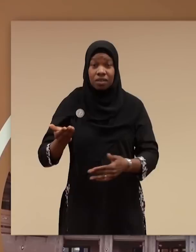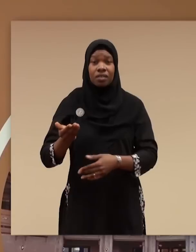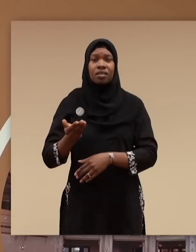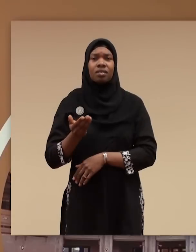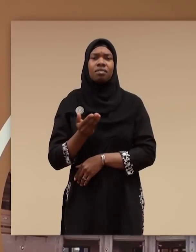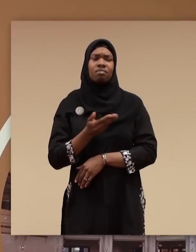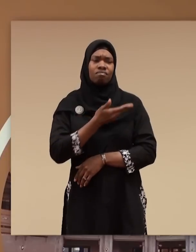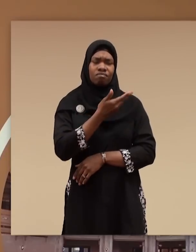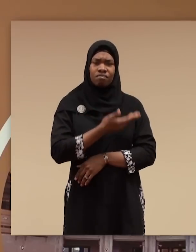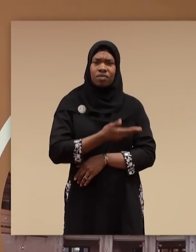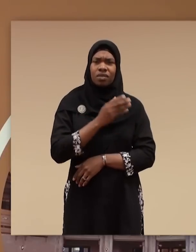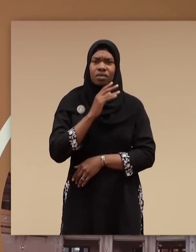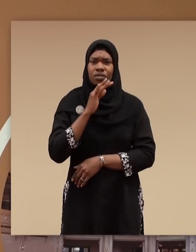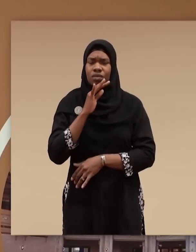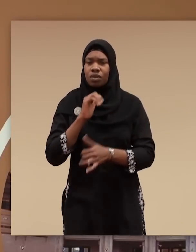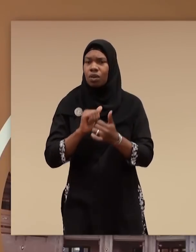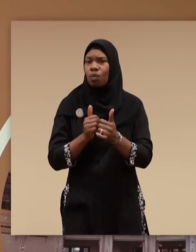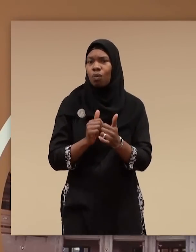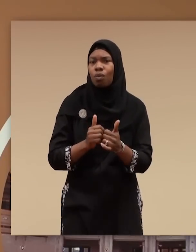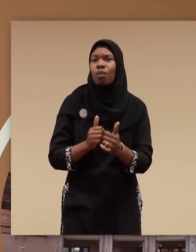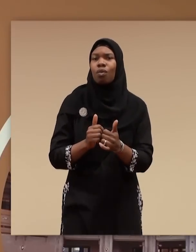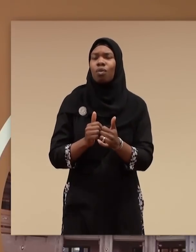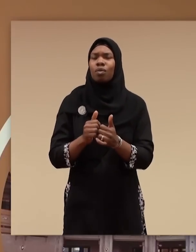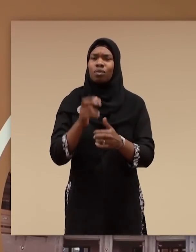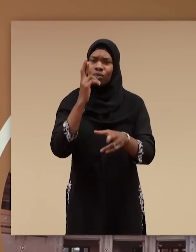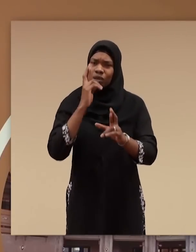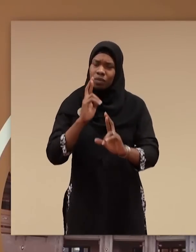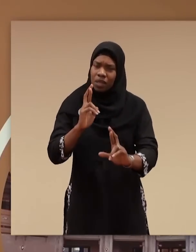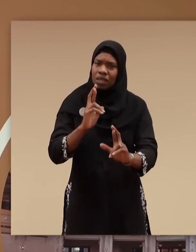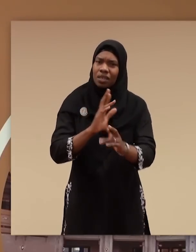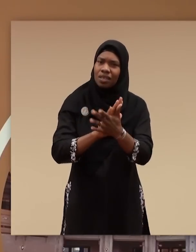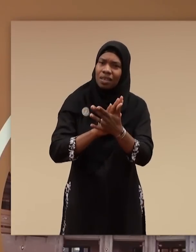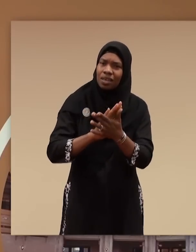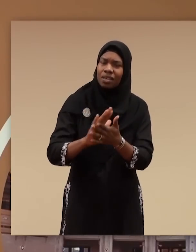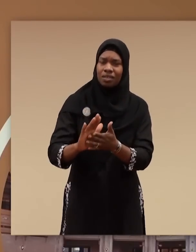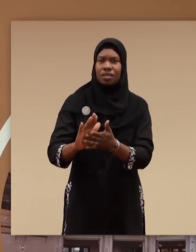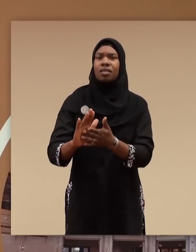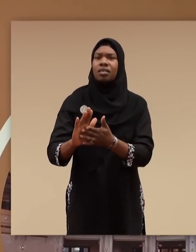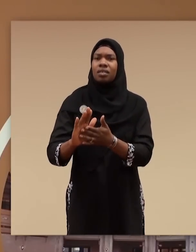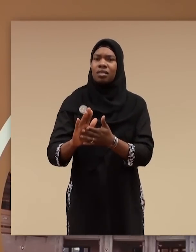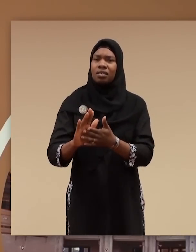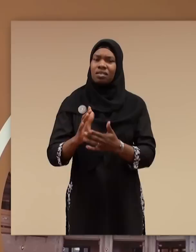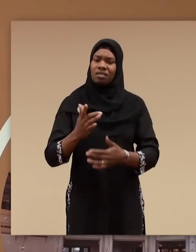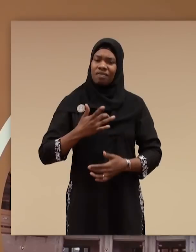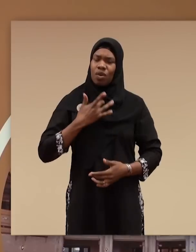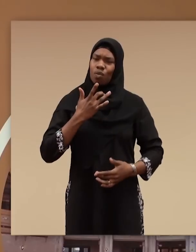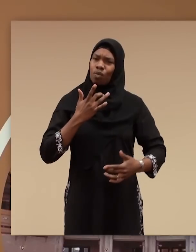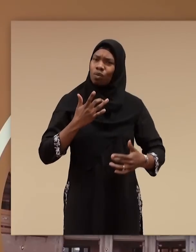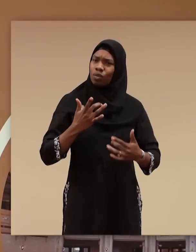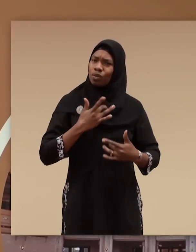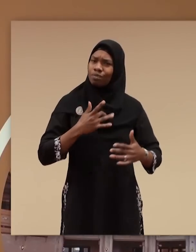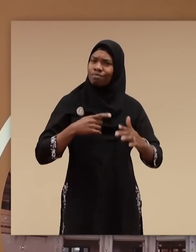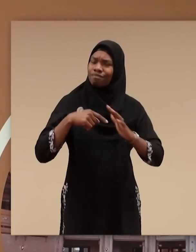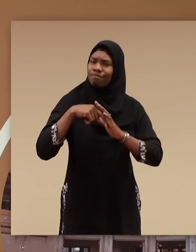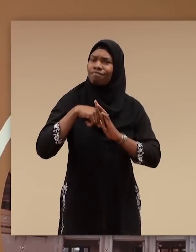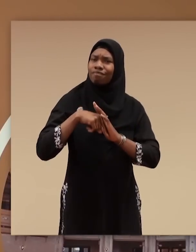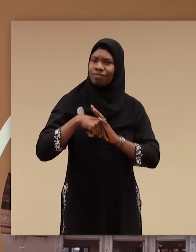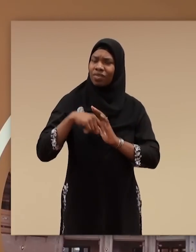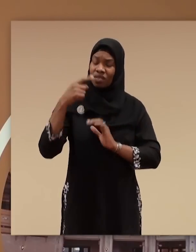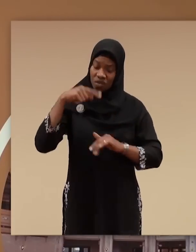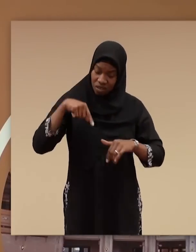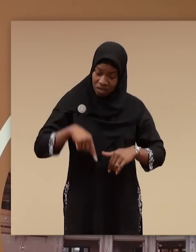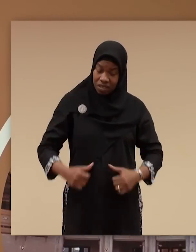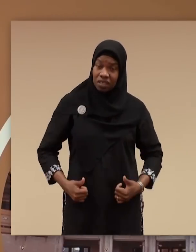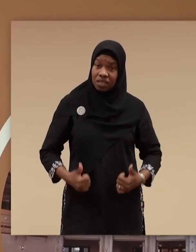with kindness, gentleness, concern for their well-being in this life and in the